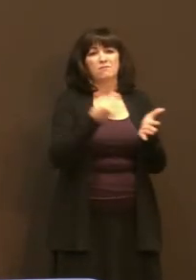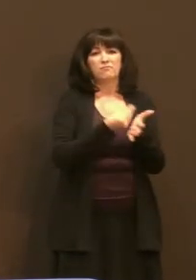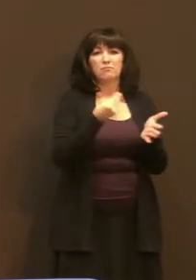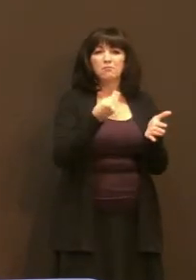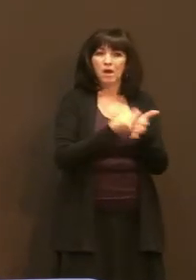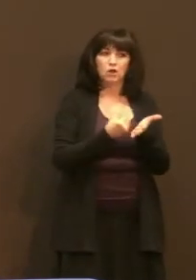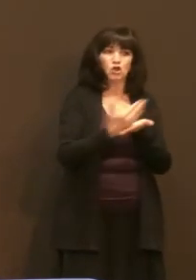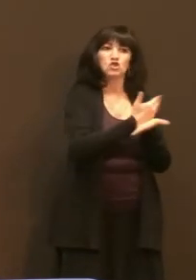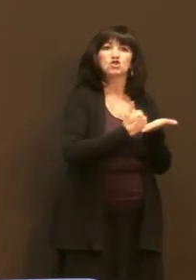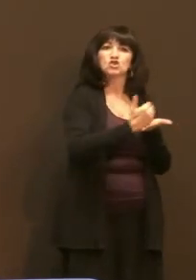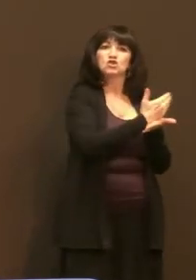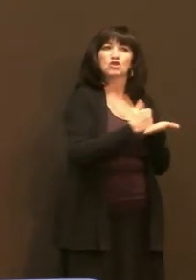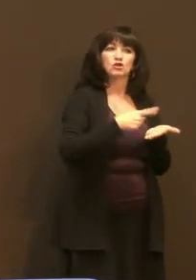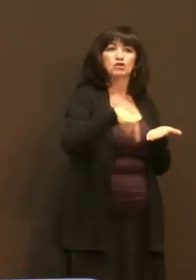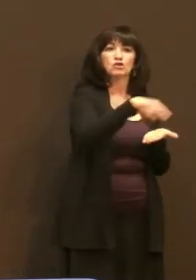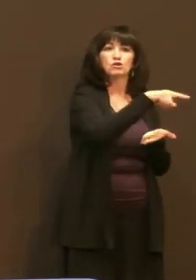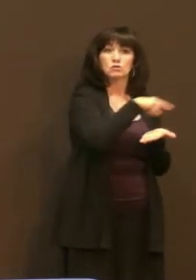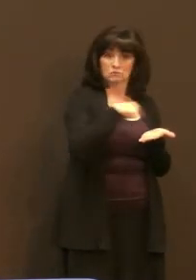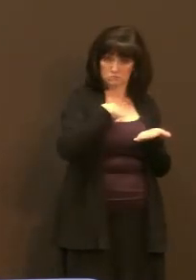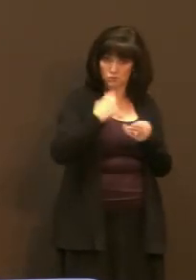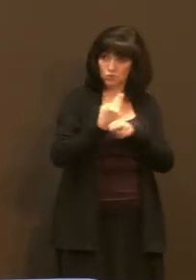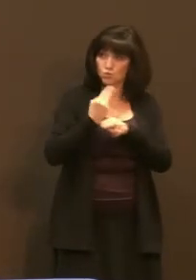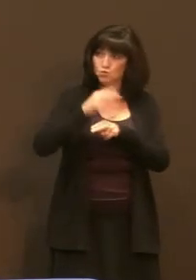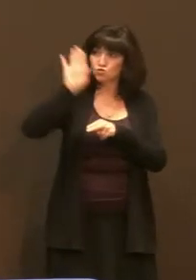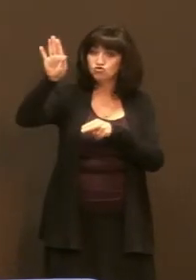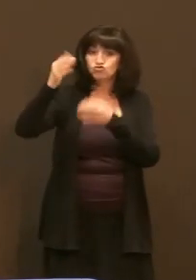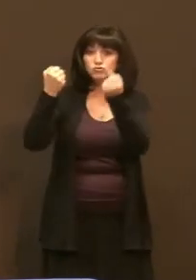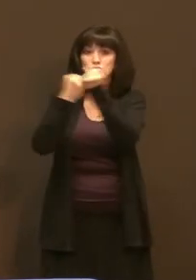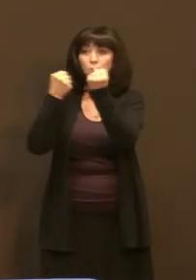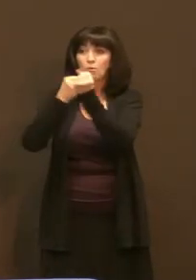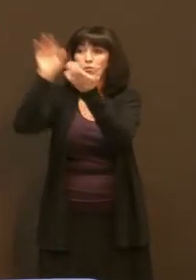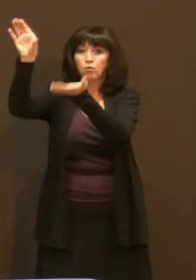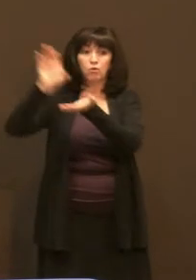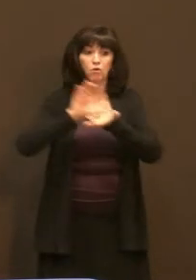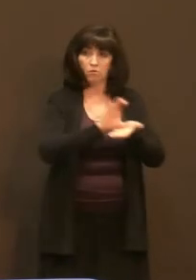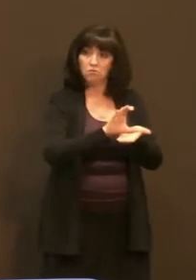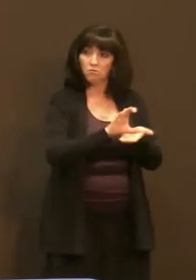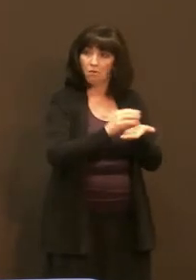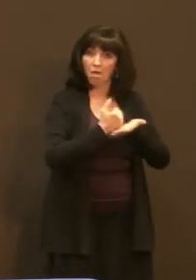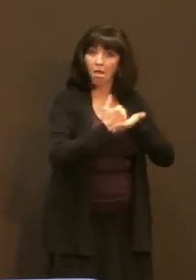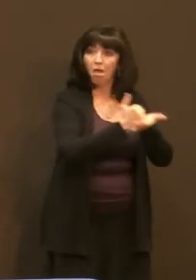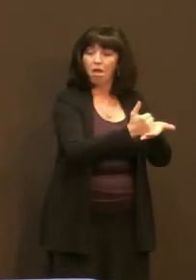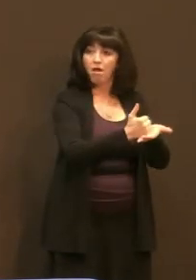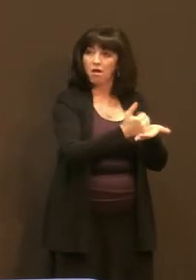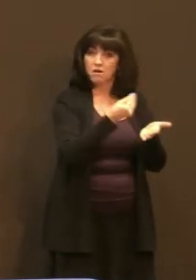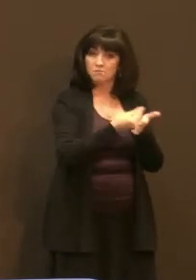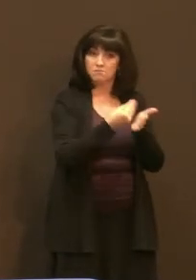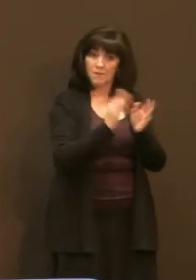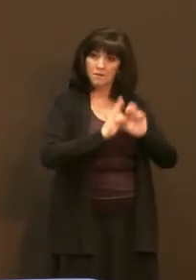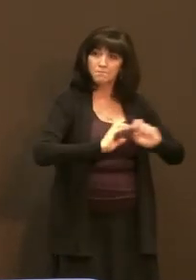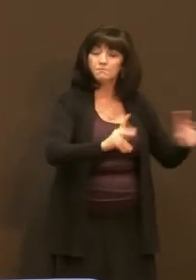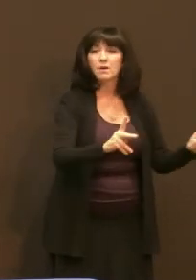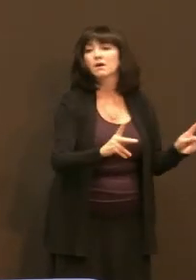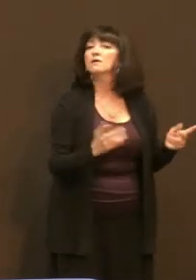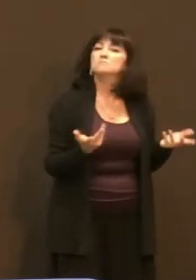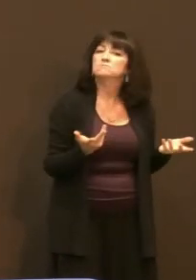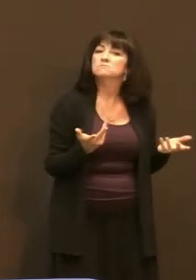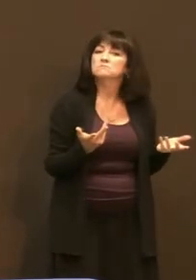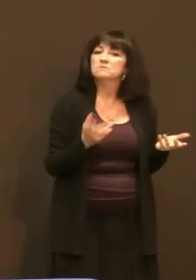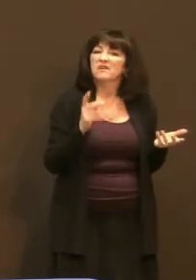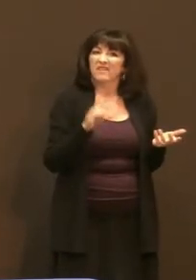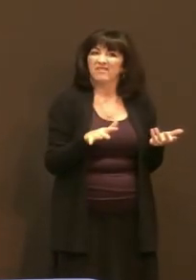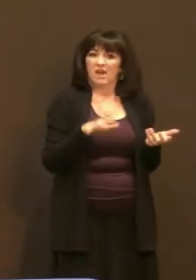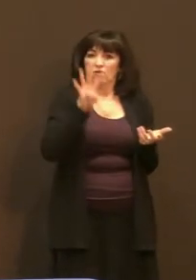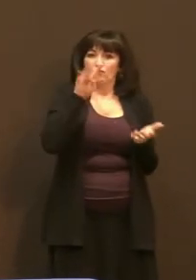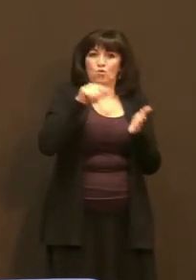revenue because with the economy shut down. I mean, that's $500 million on a $4.6